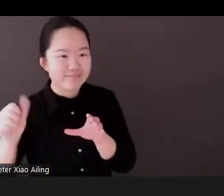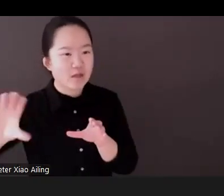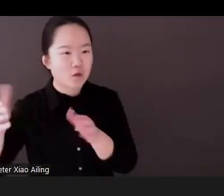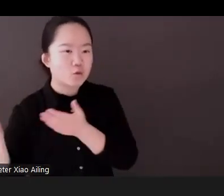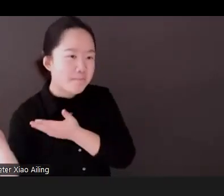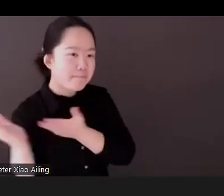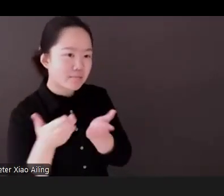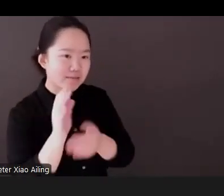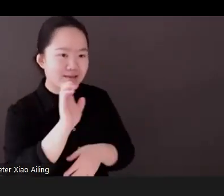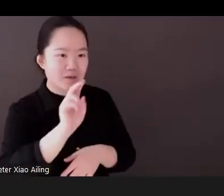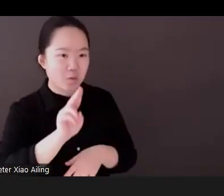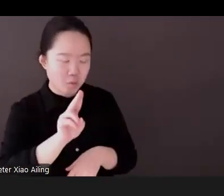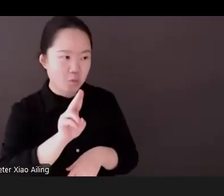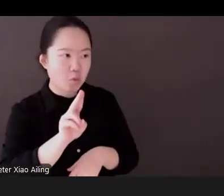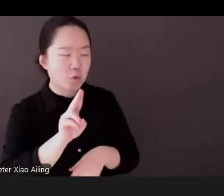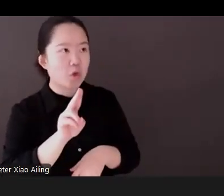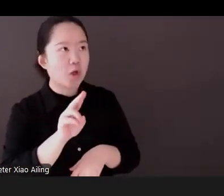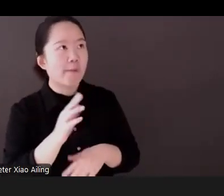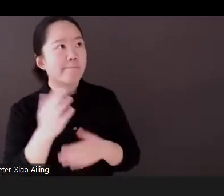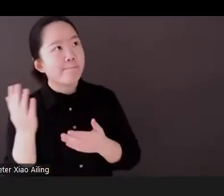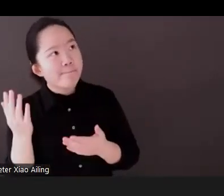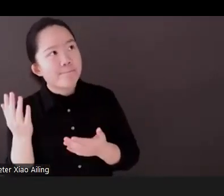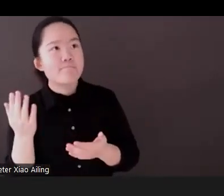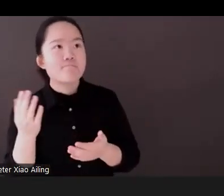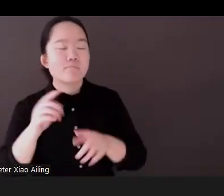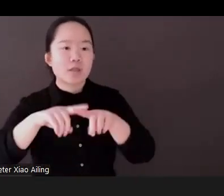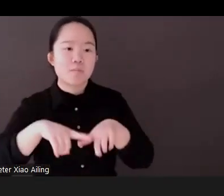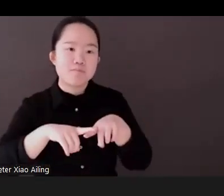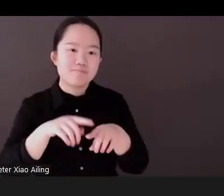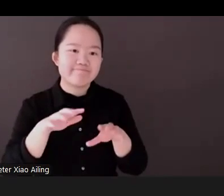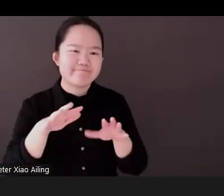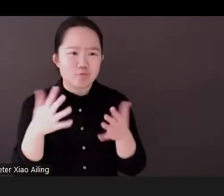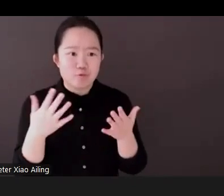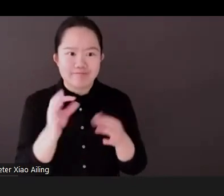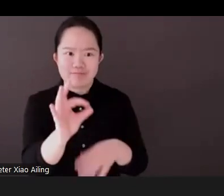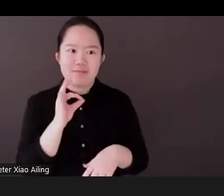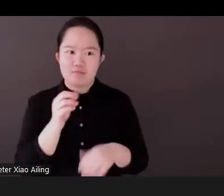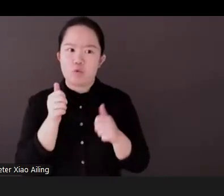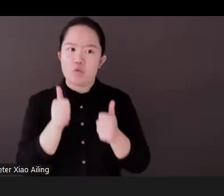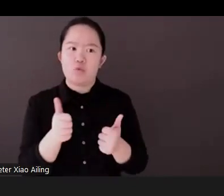It's a good question, and it would depend on the facts and the specific scenario.